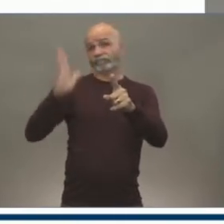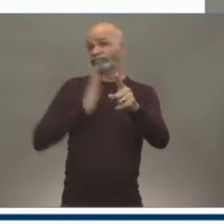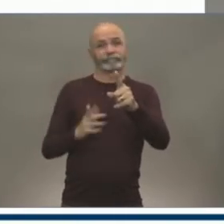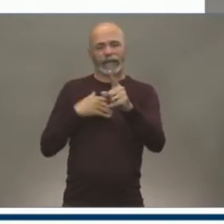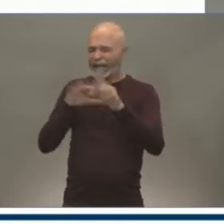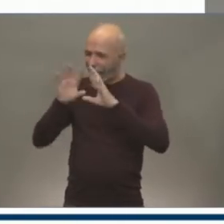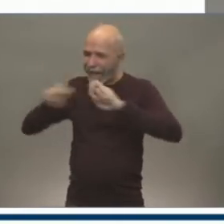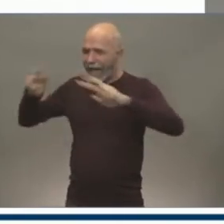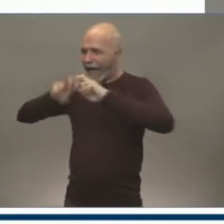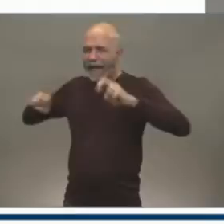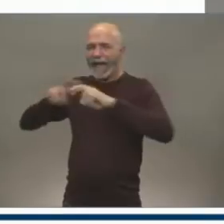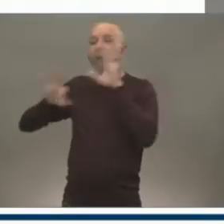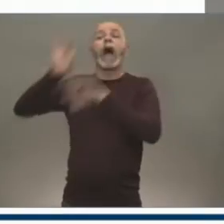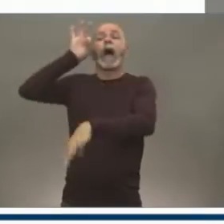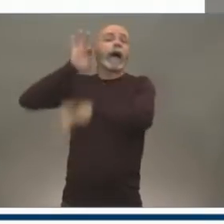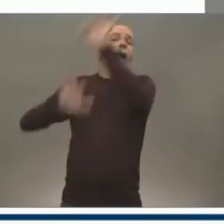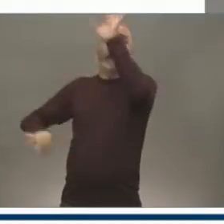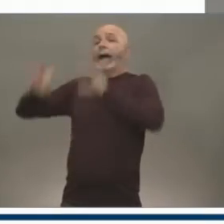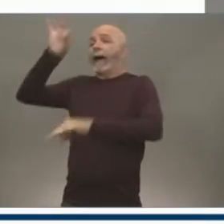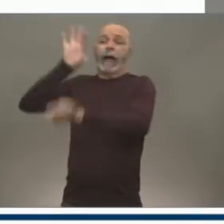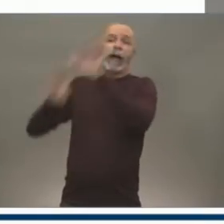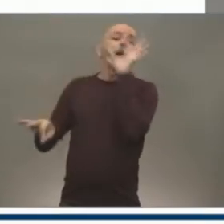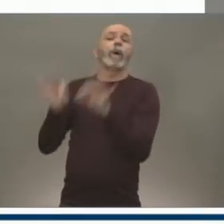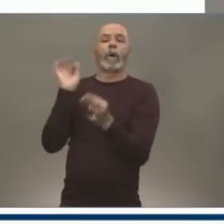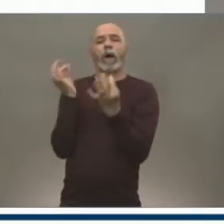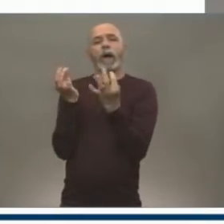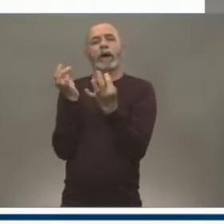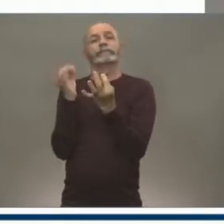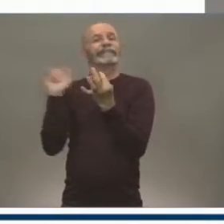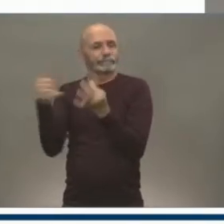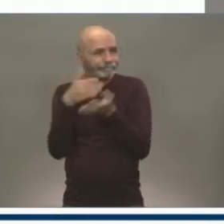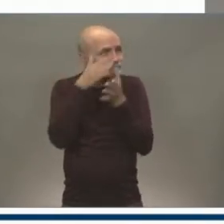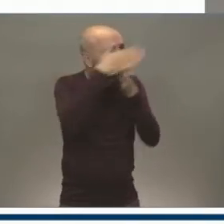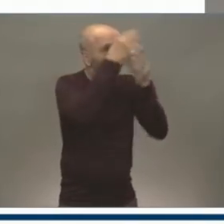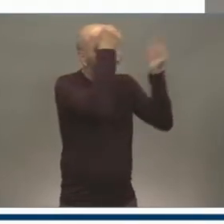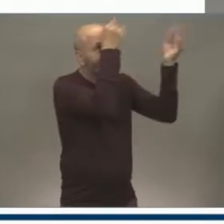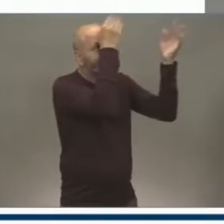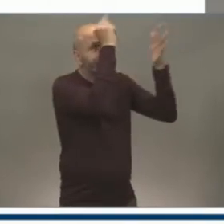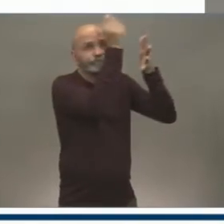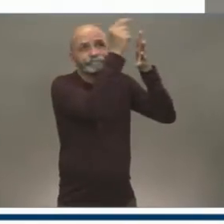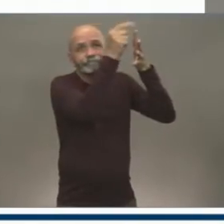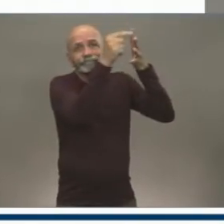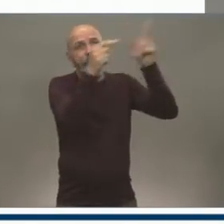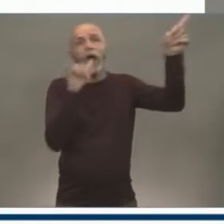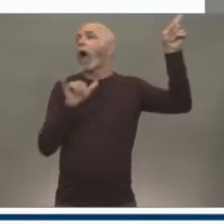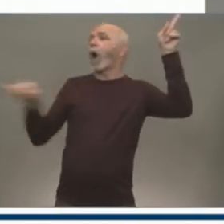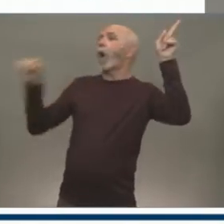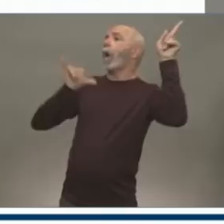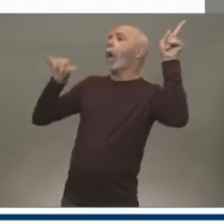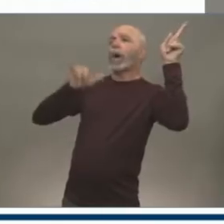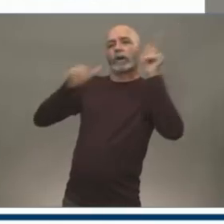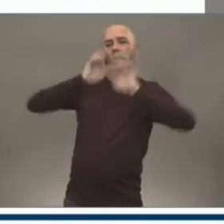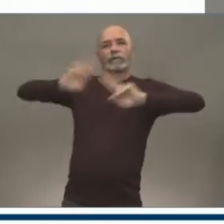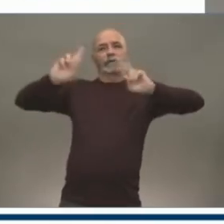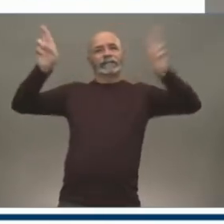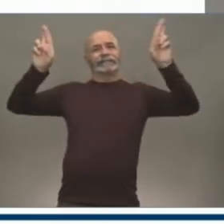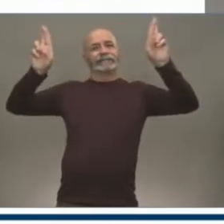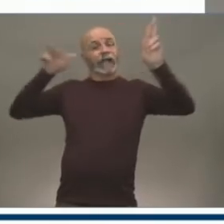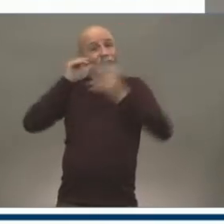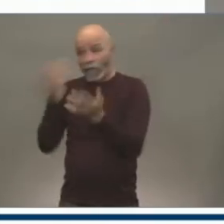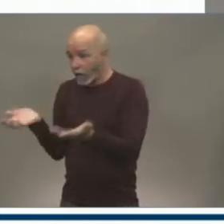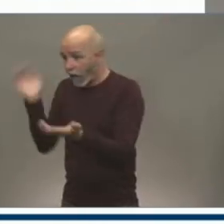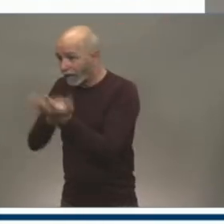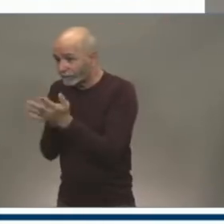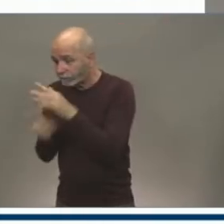learnings with the rest of Canada, but also making sure we're capturing those learnings. So next time we have to do this, we can do